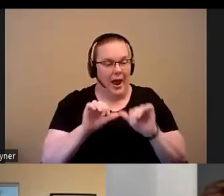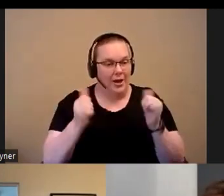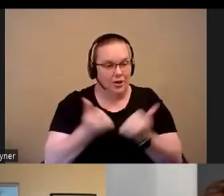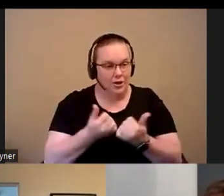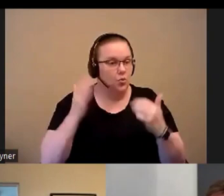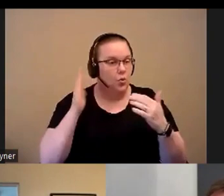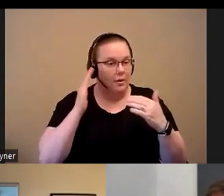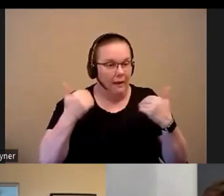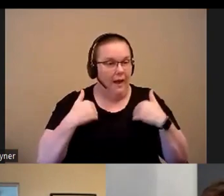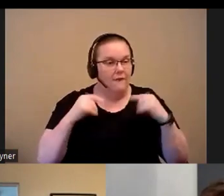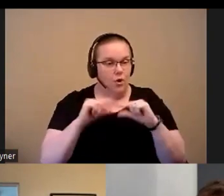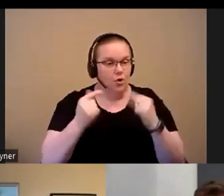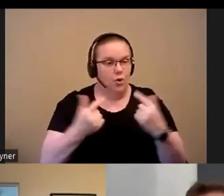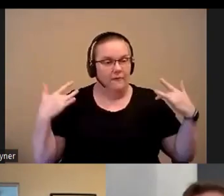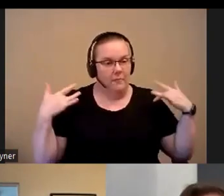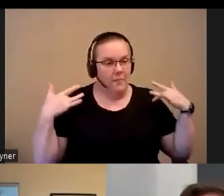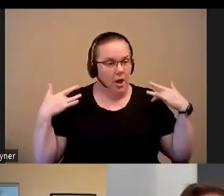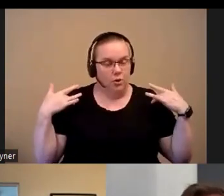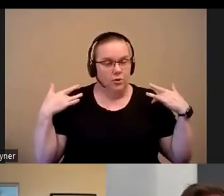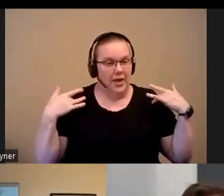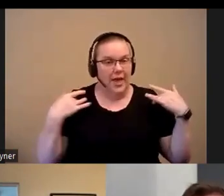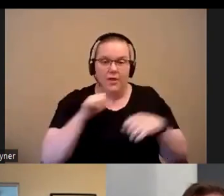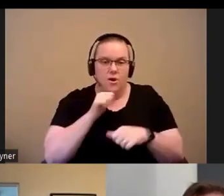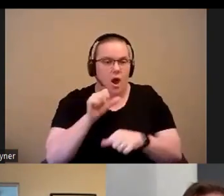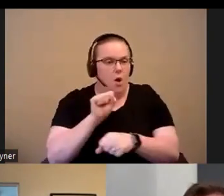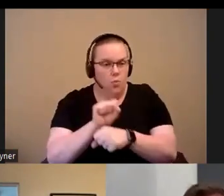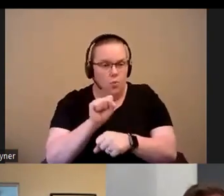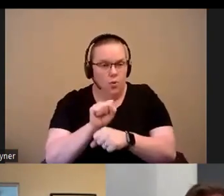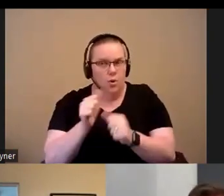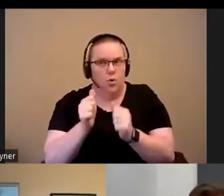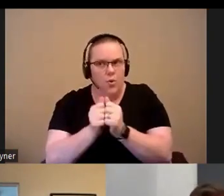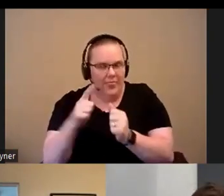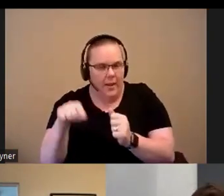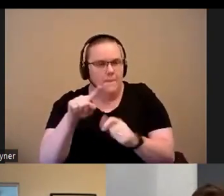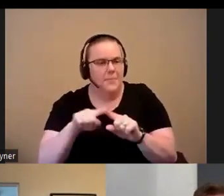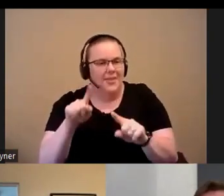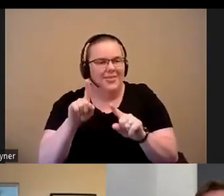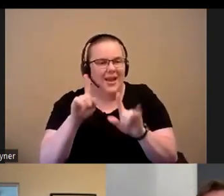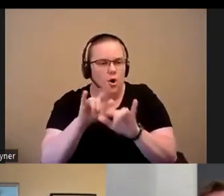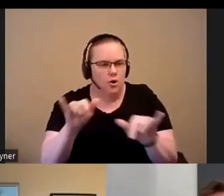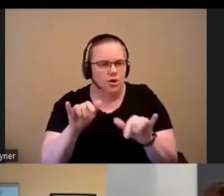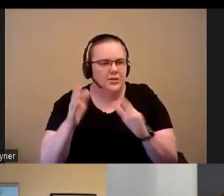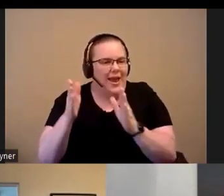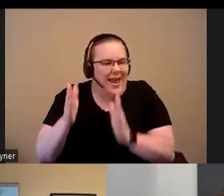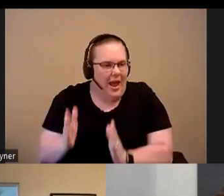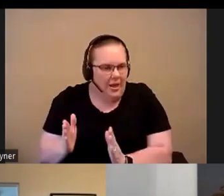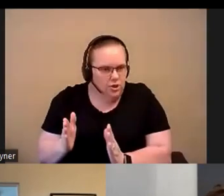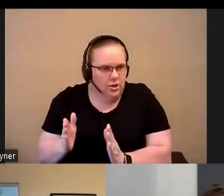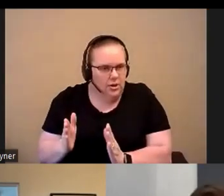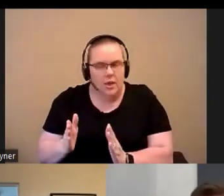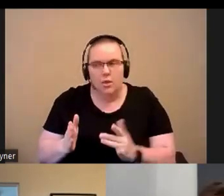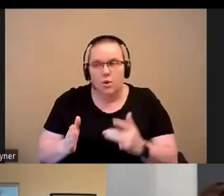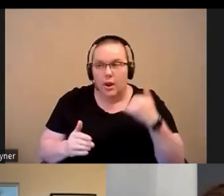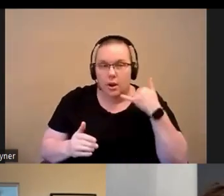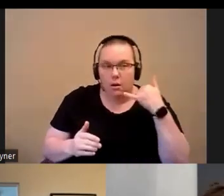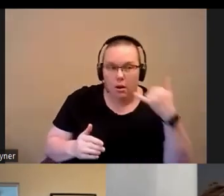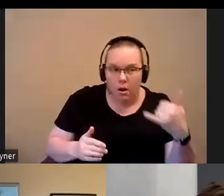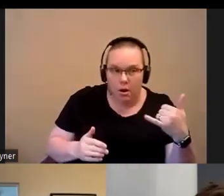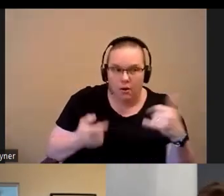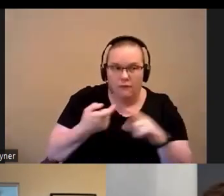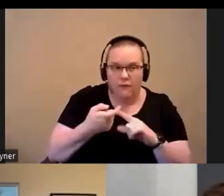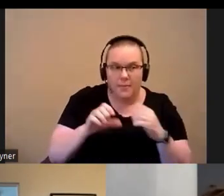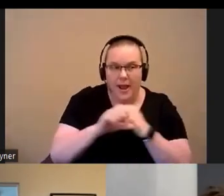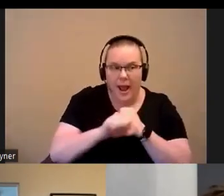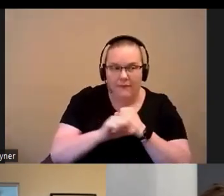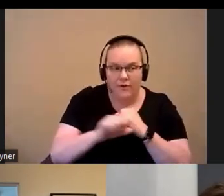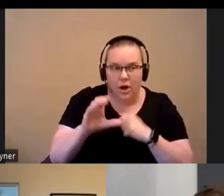who work for them, but they aren't actually employed by them. They are just acting as their agent, and they'll get a call from an advertising company